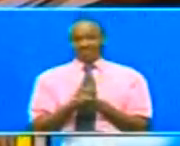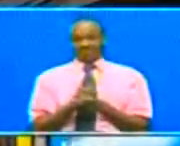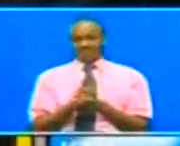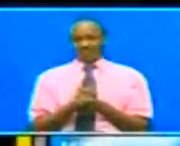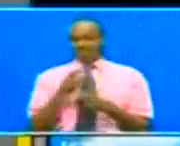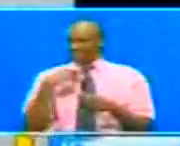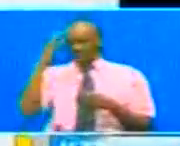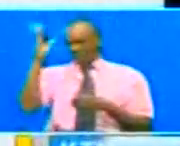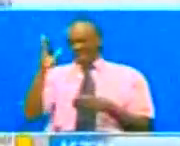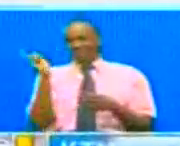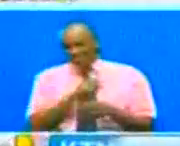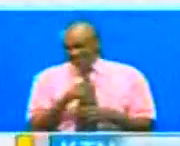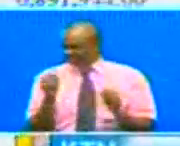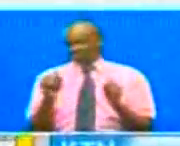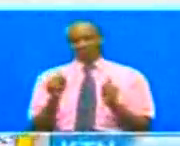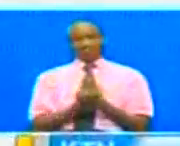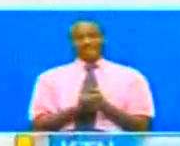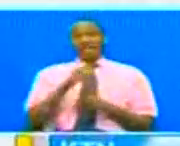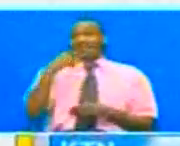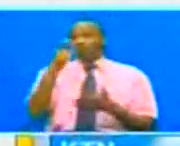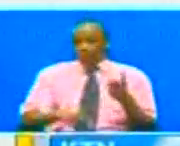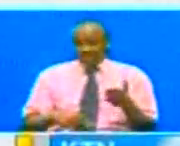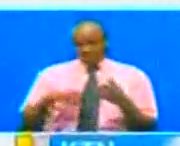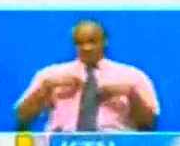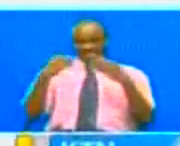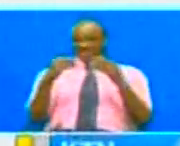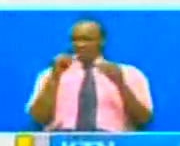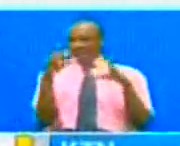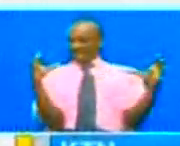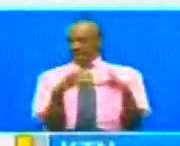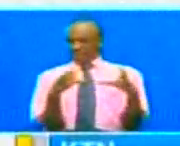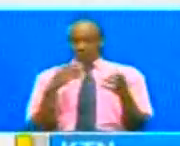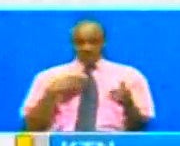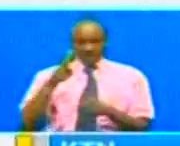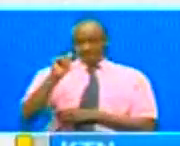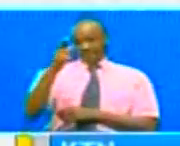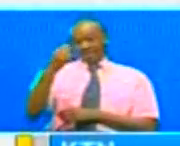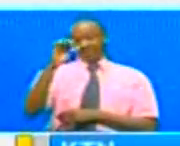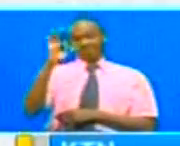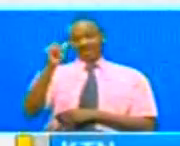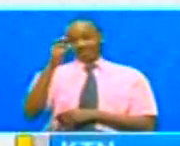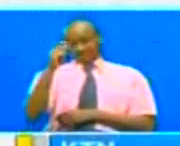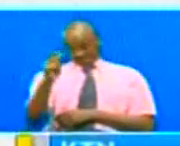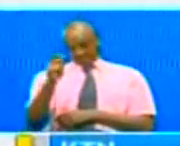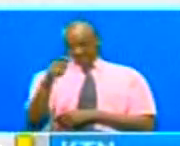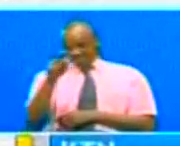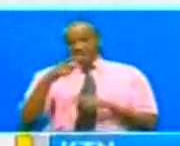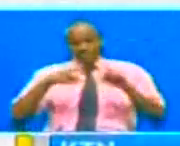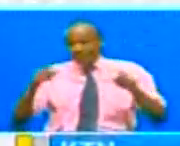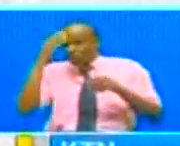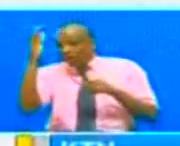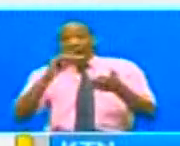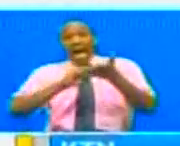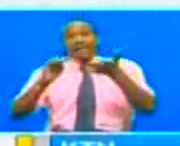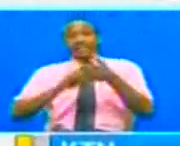I'm not aware. The project tender was awarded to a company, Belfast Construction Company, but no physical address